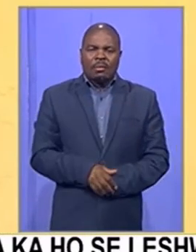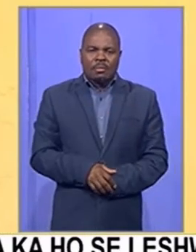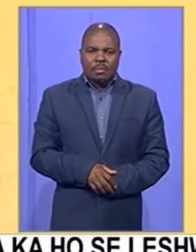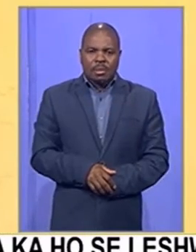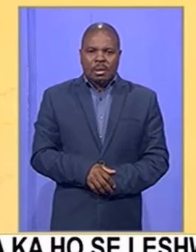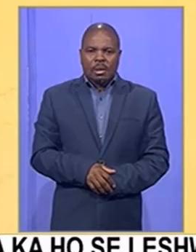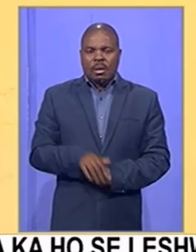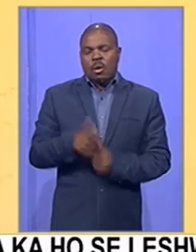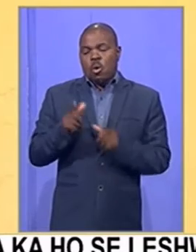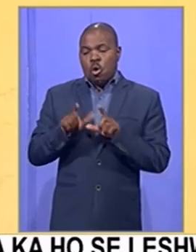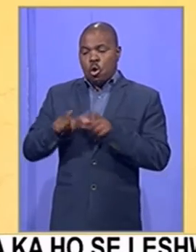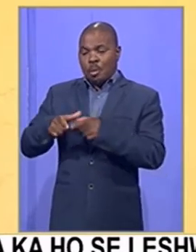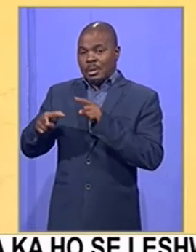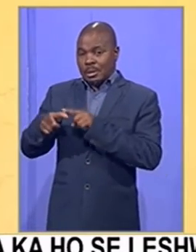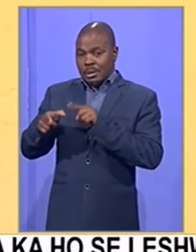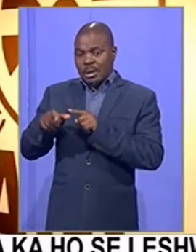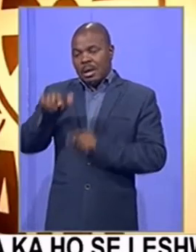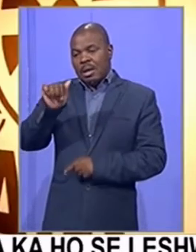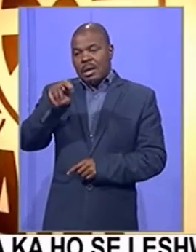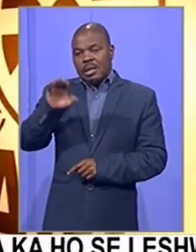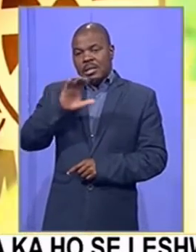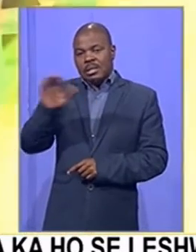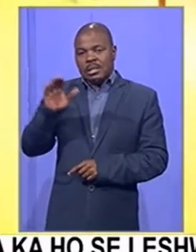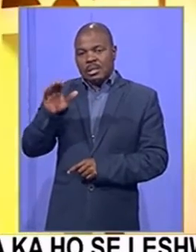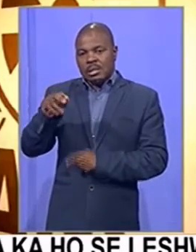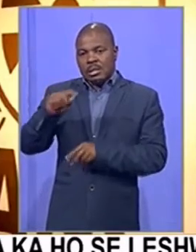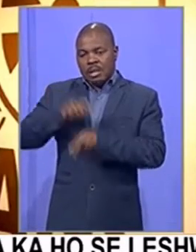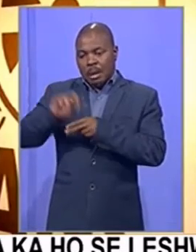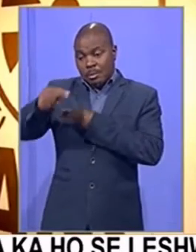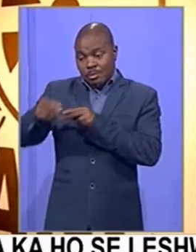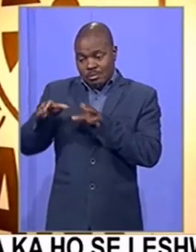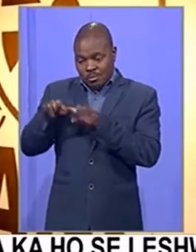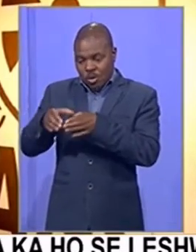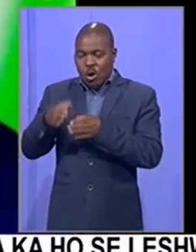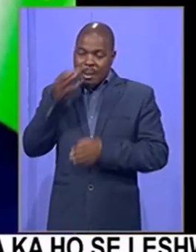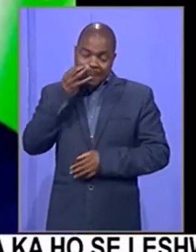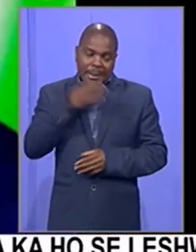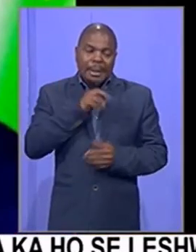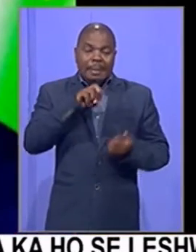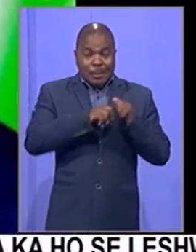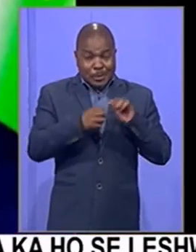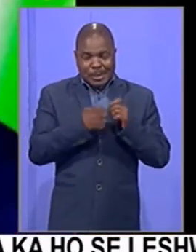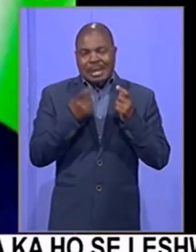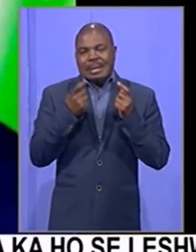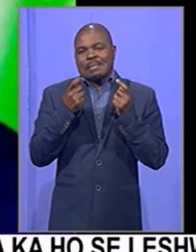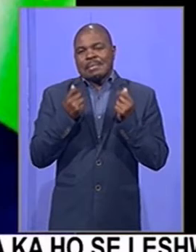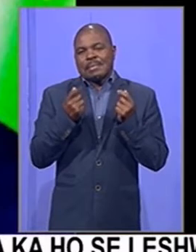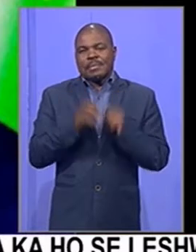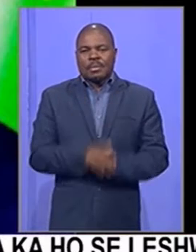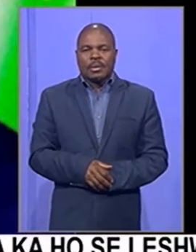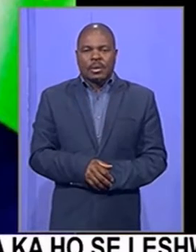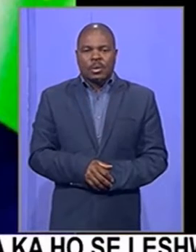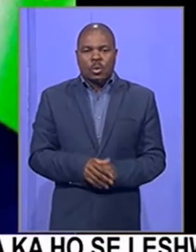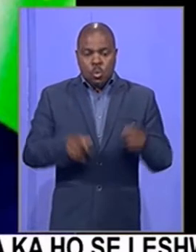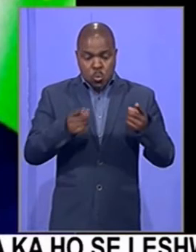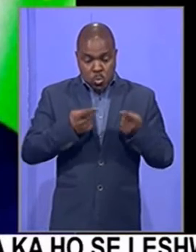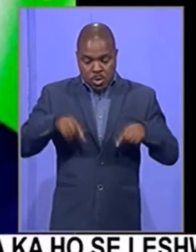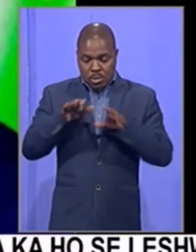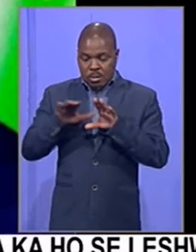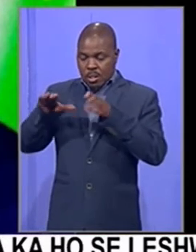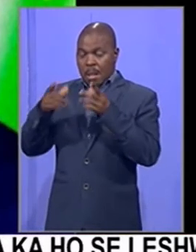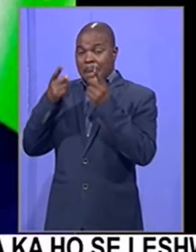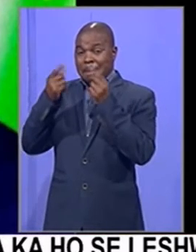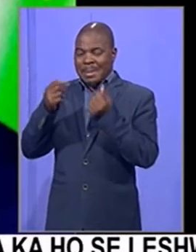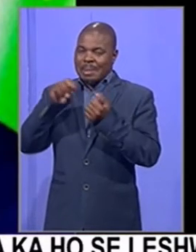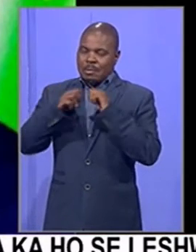wa komiti ya nakwana ya mokga provinceng o re bana le bothata ba ditšhelete. Re tshwenyegile thata ka seemo sa rona sa matlole